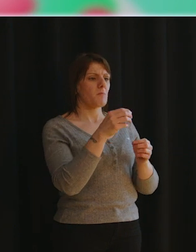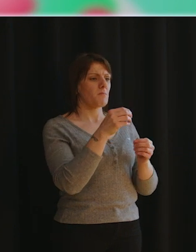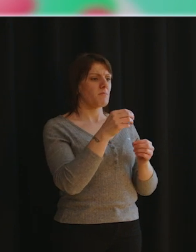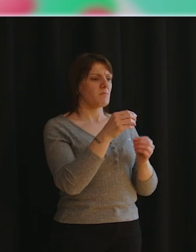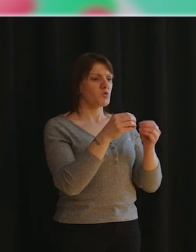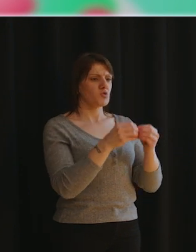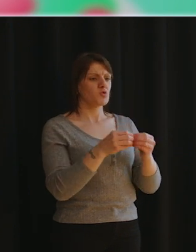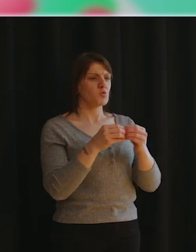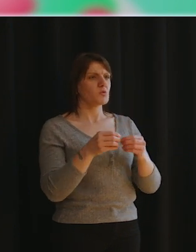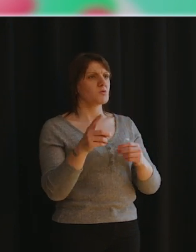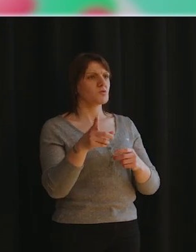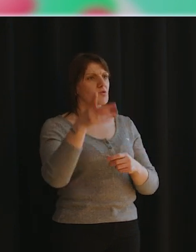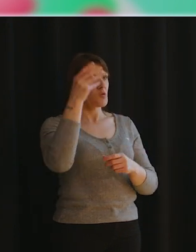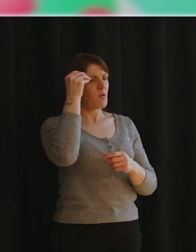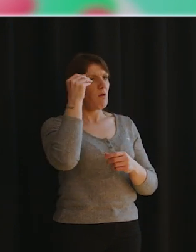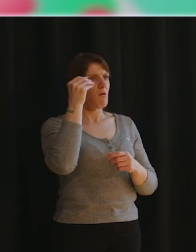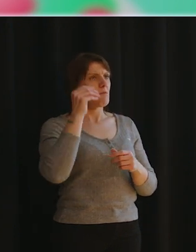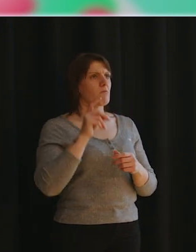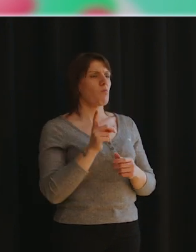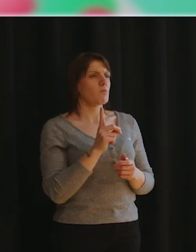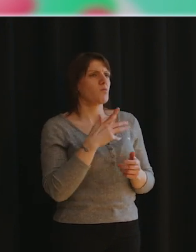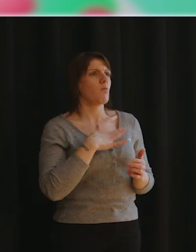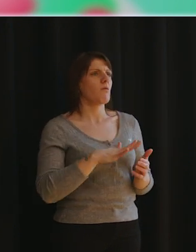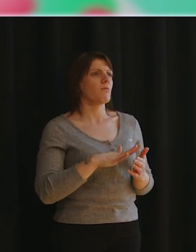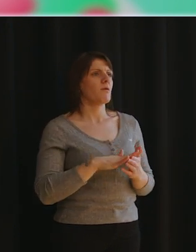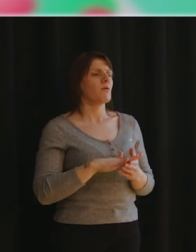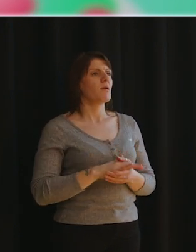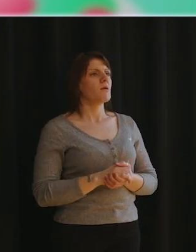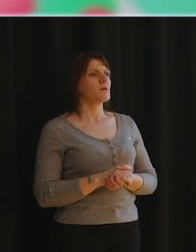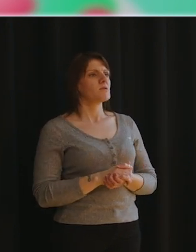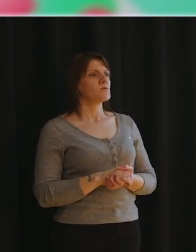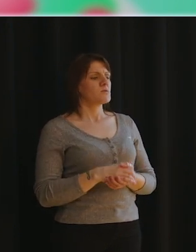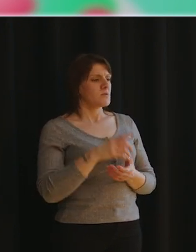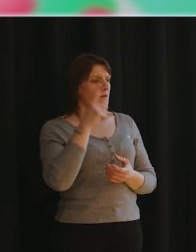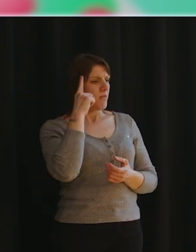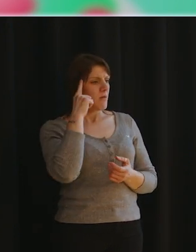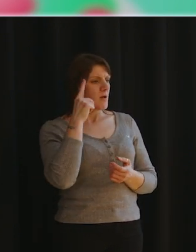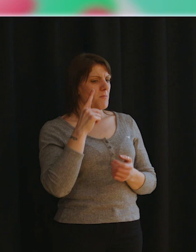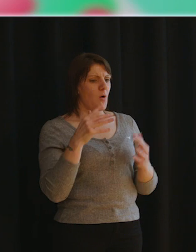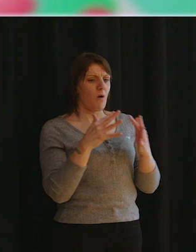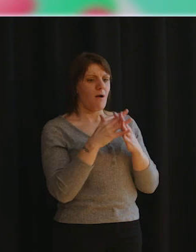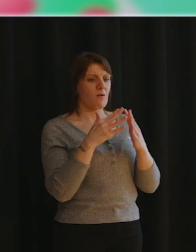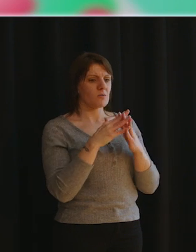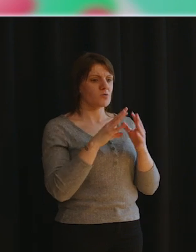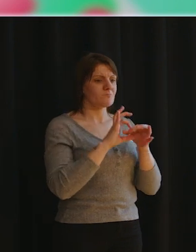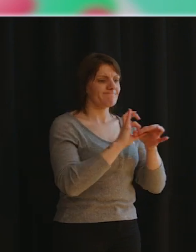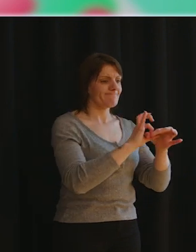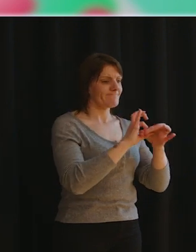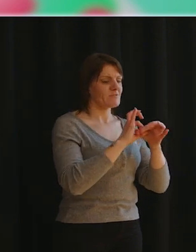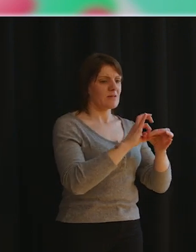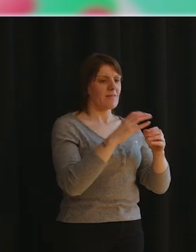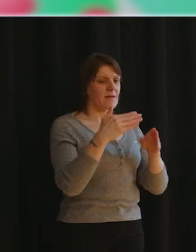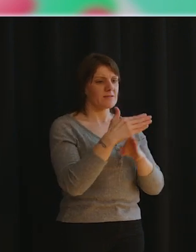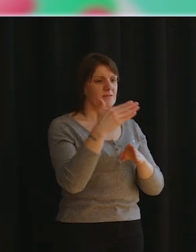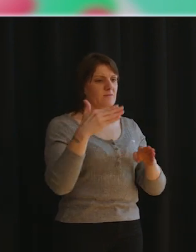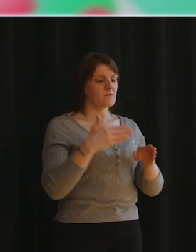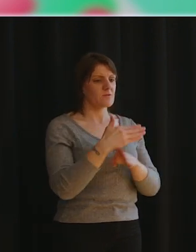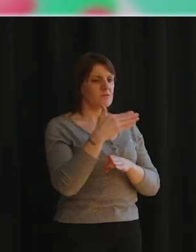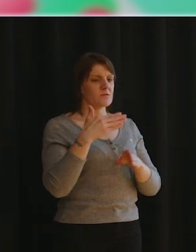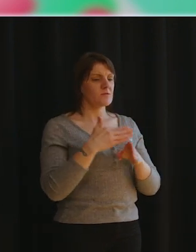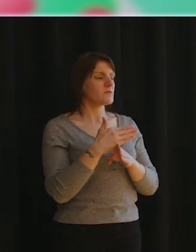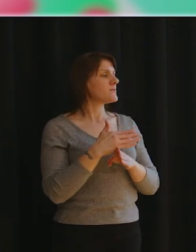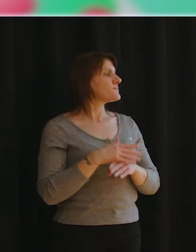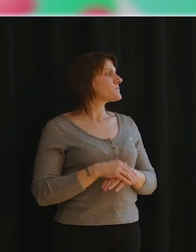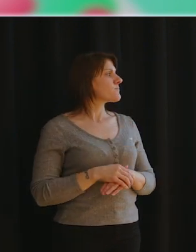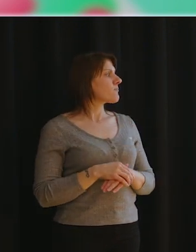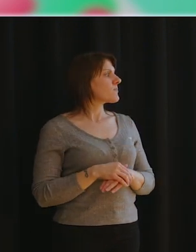necessarily in that way of doing it and engaging in that activity. I am talking about very, very small numbers of